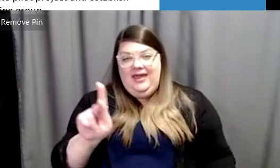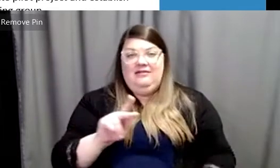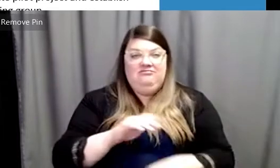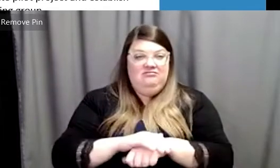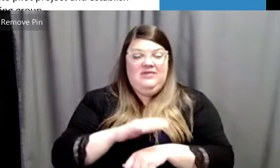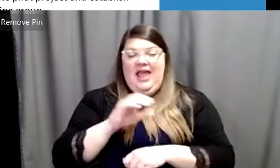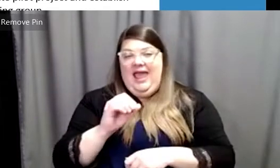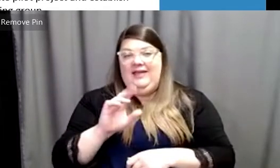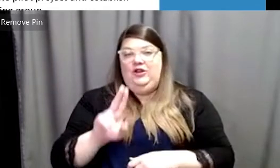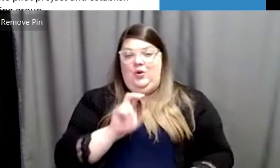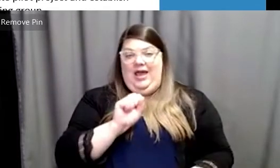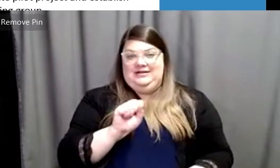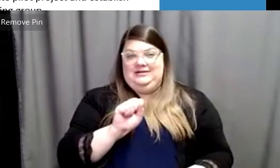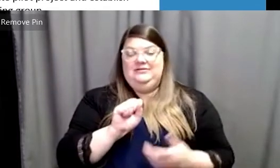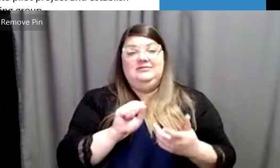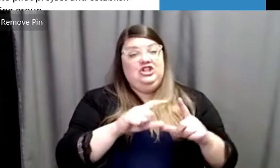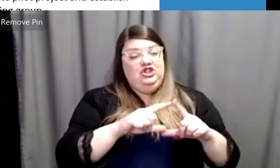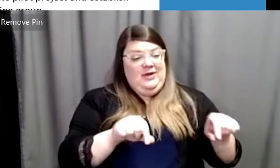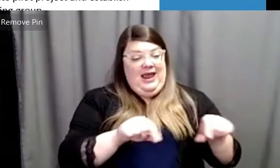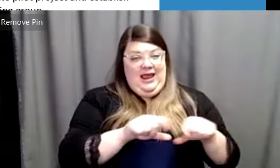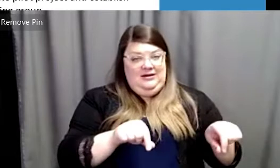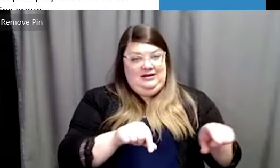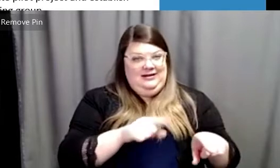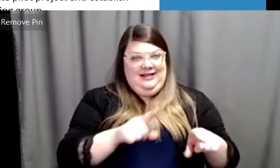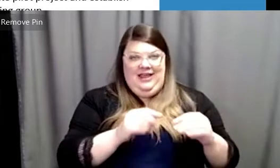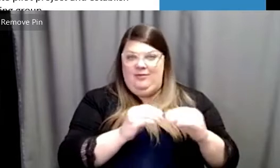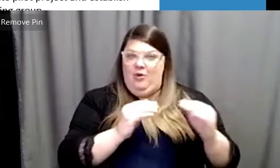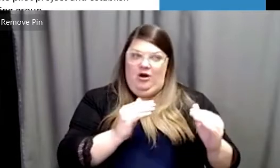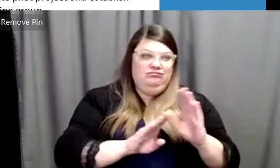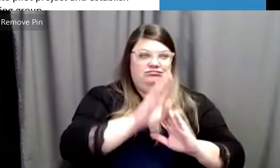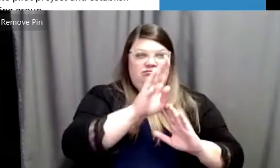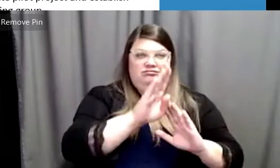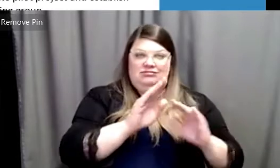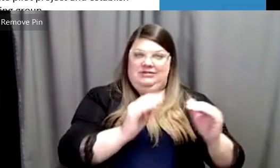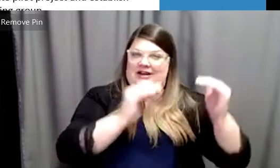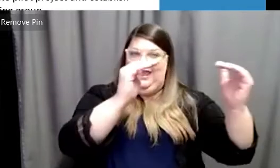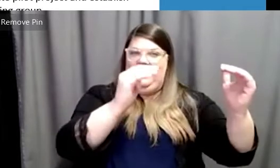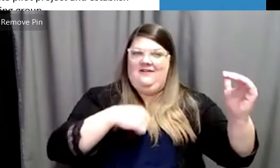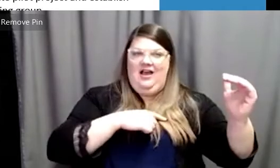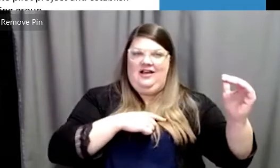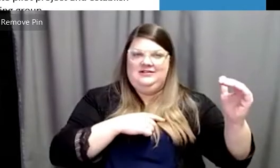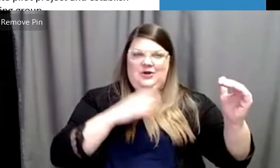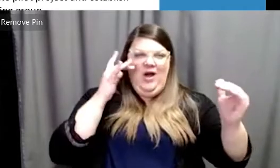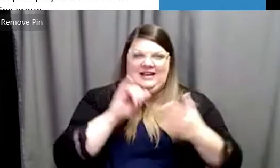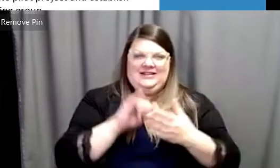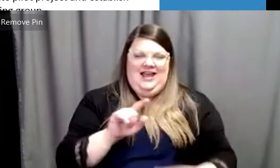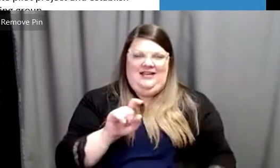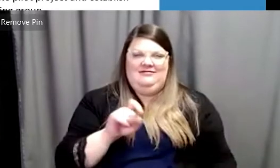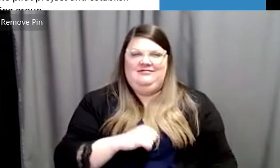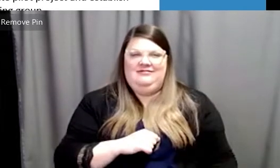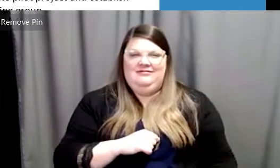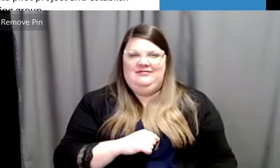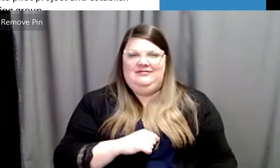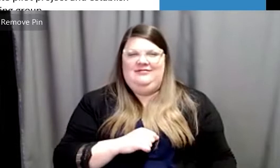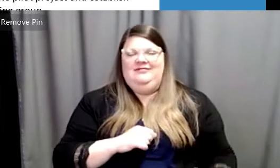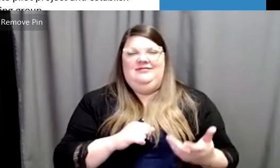States. Well, Japan is ahead of us on that. Why is that? What is it with our